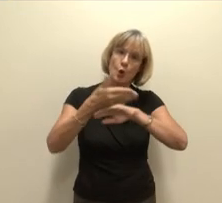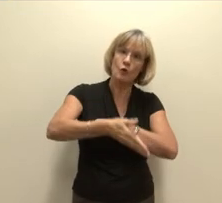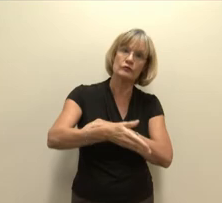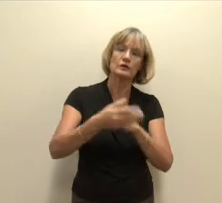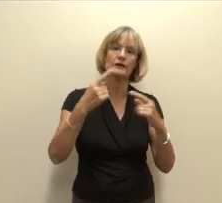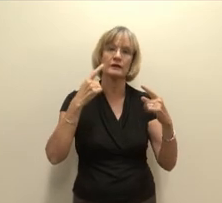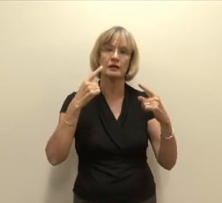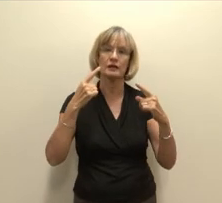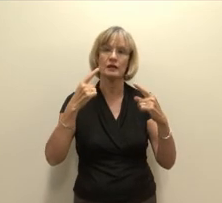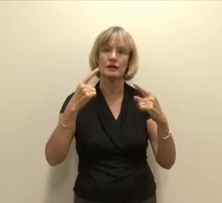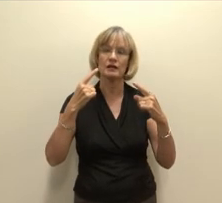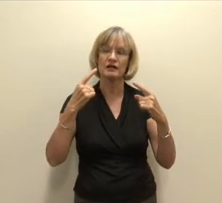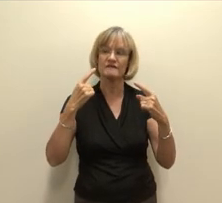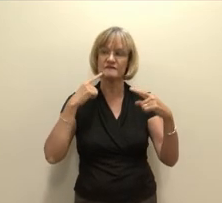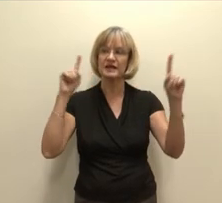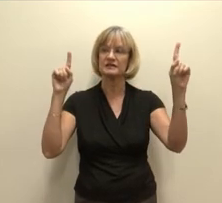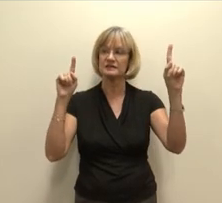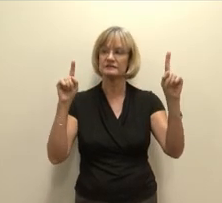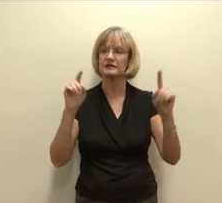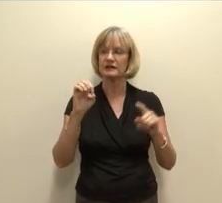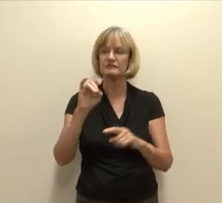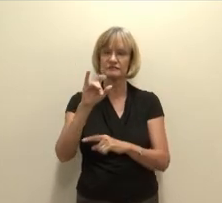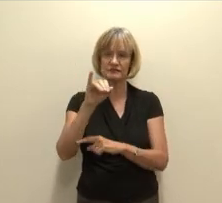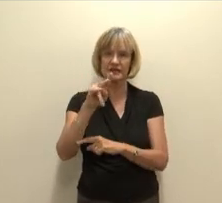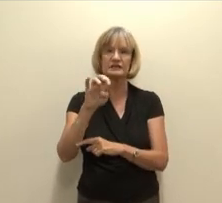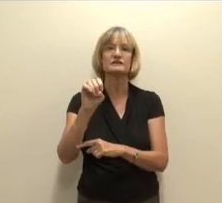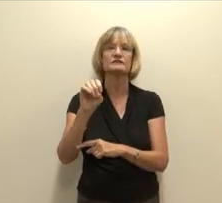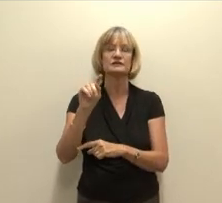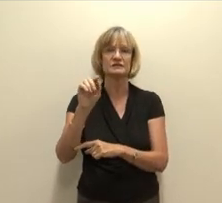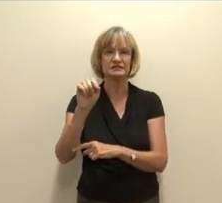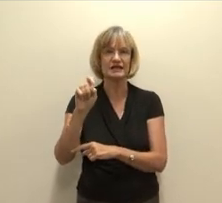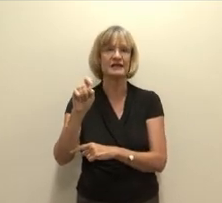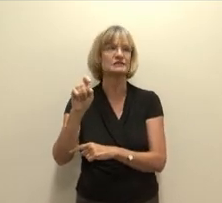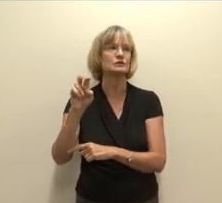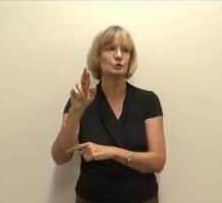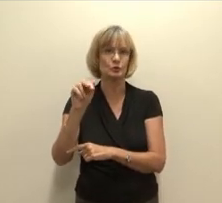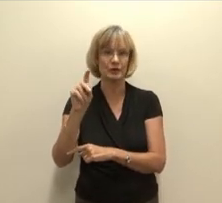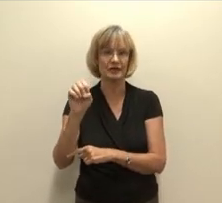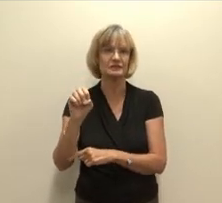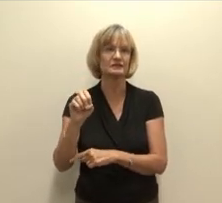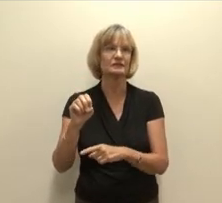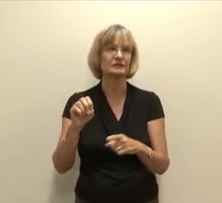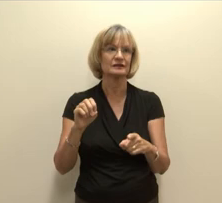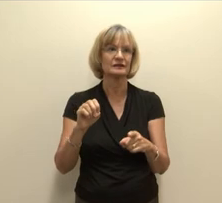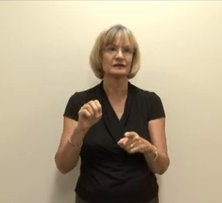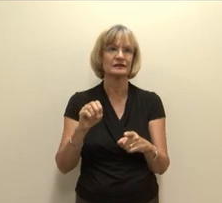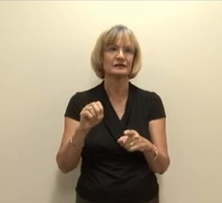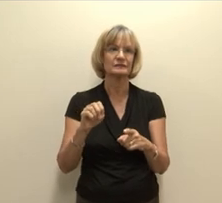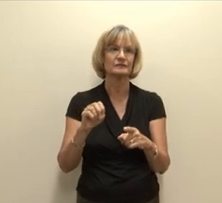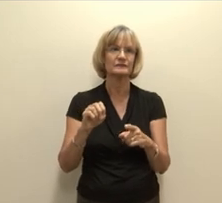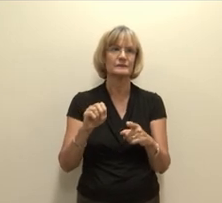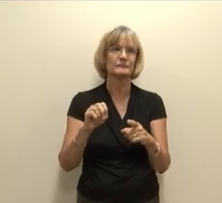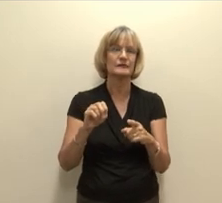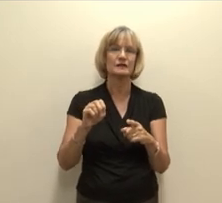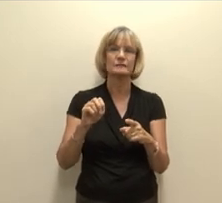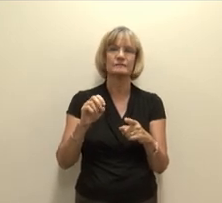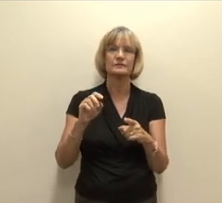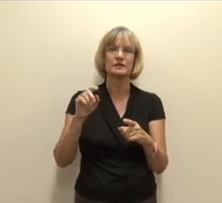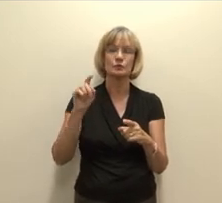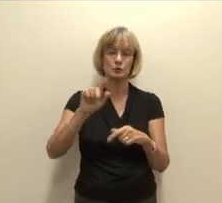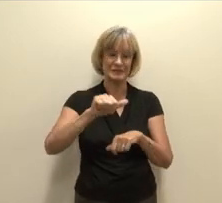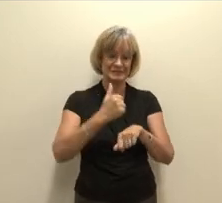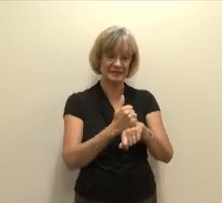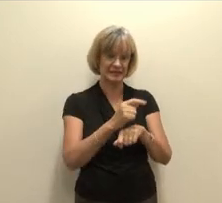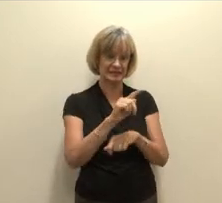rate. A motion to adopt an ordinance, resolution, or order setting the tax rate does not require